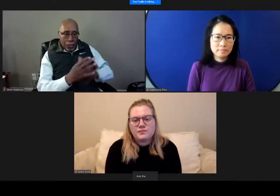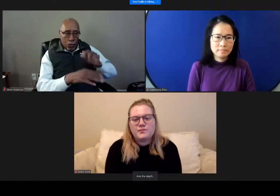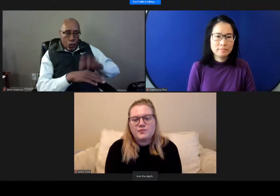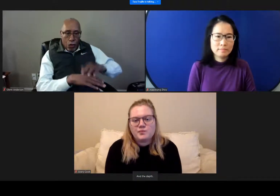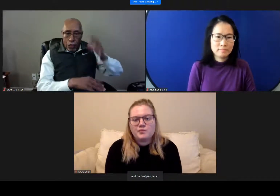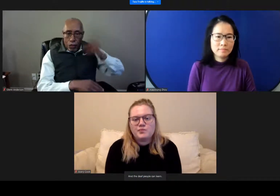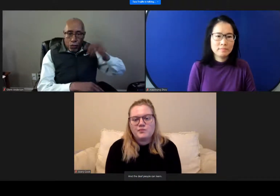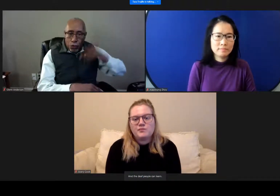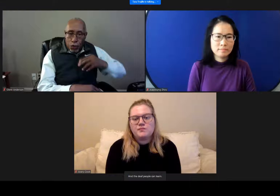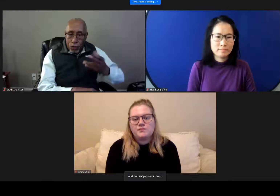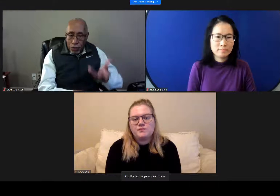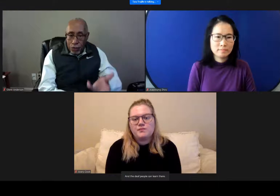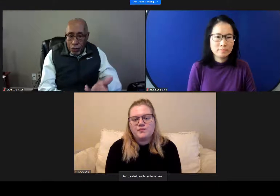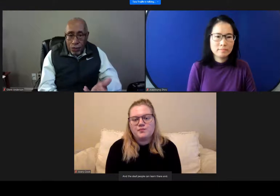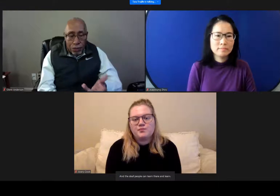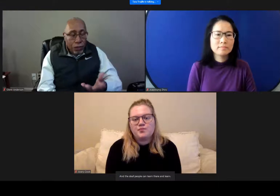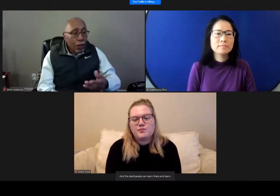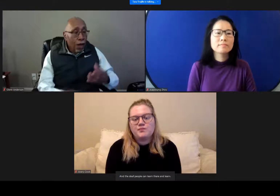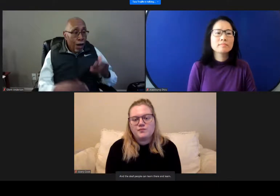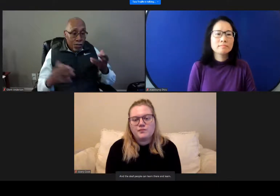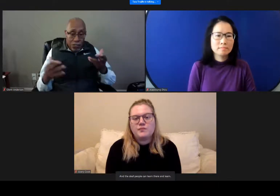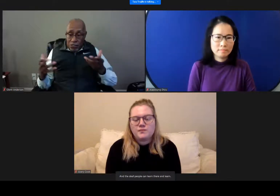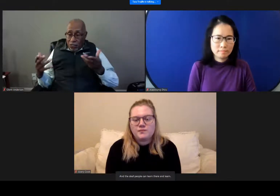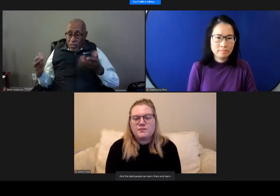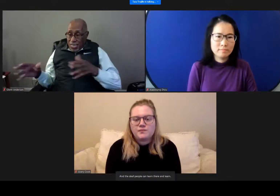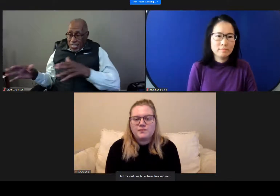And the deaf people could learn there and learn